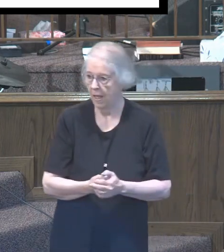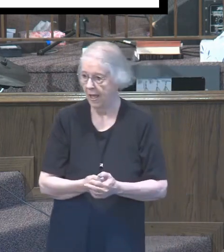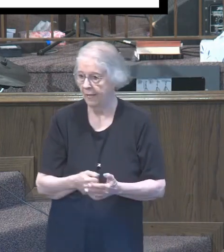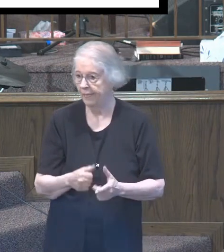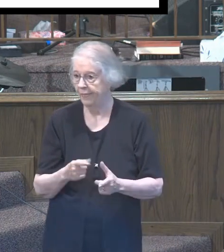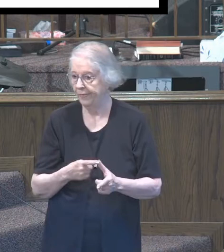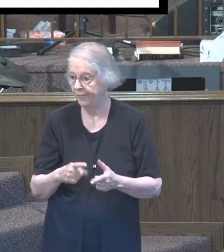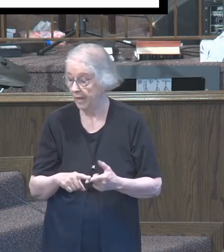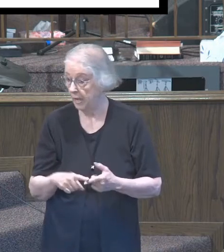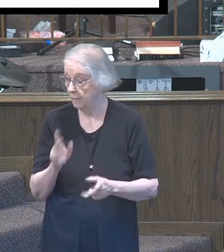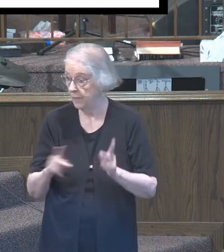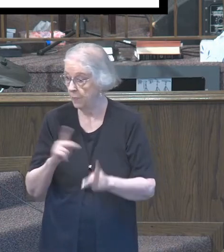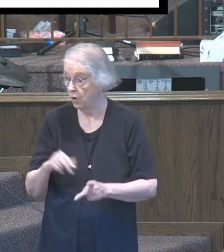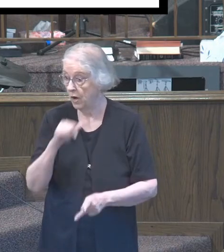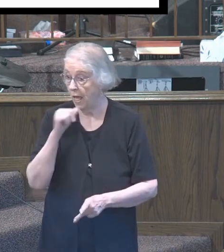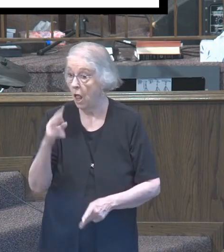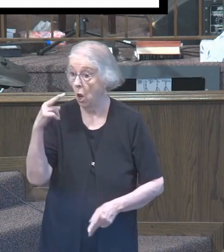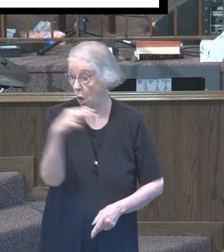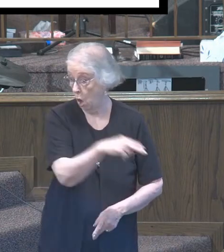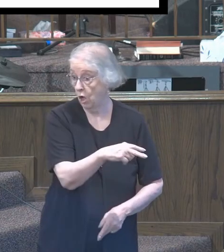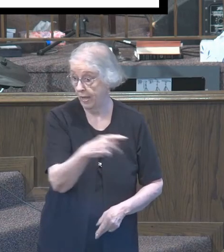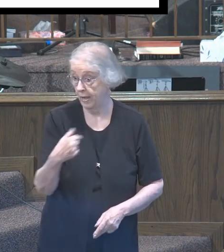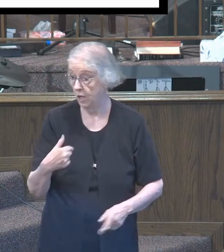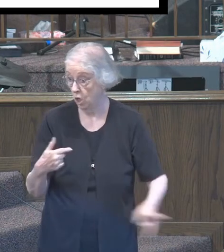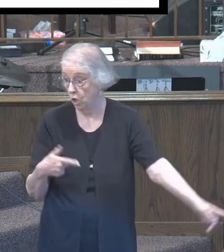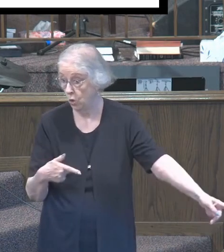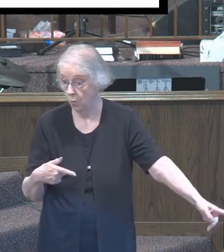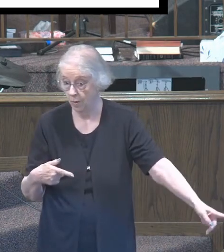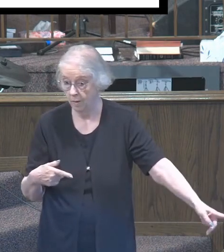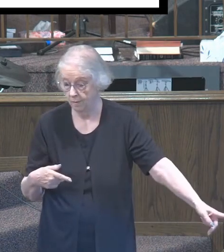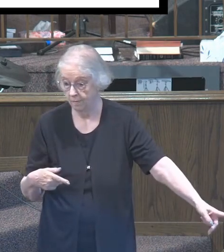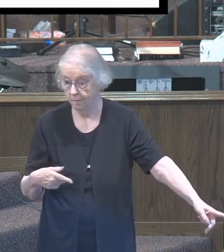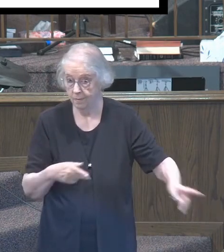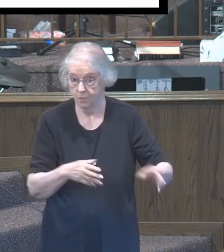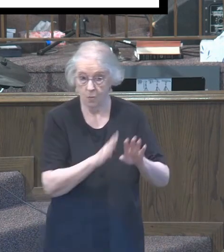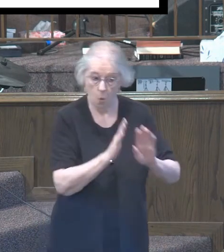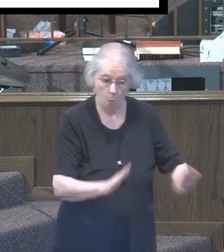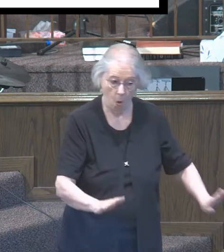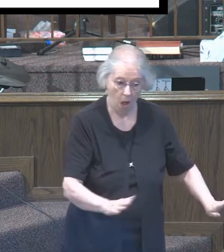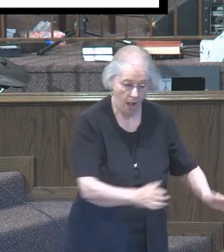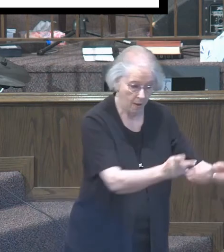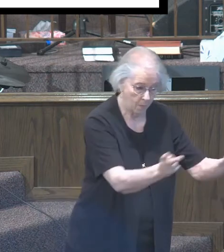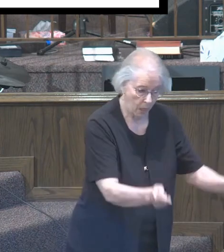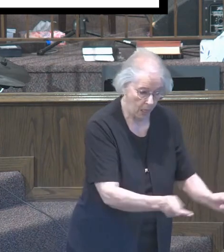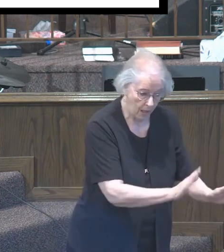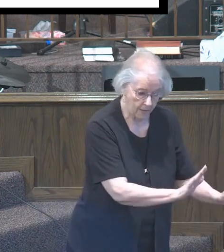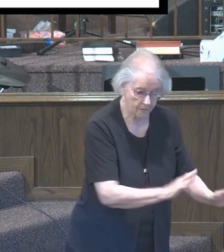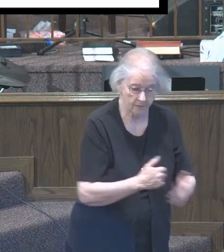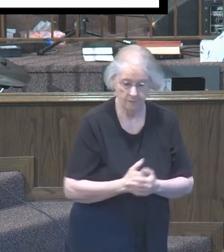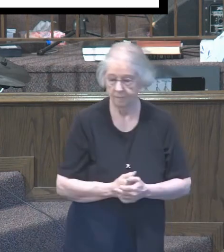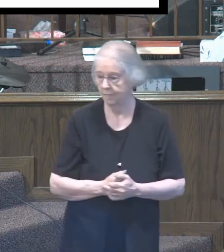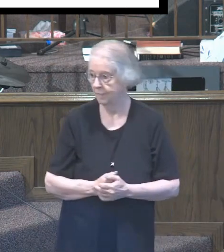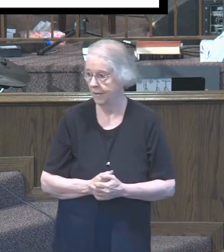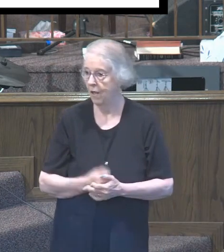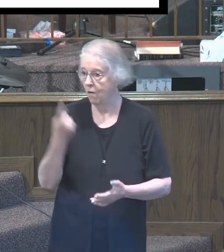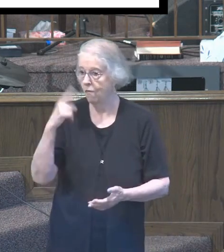to God, and you will begin to sense His grace. The world is full of so-called prayer warriors